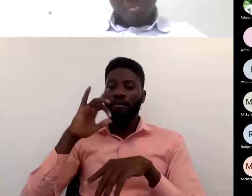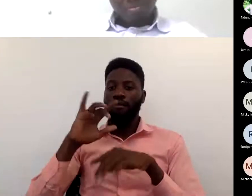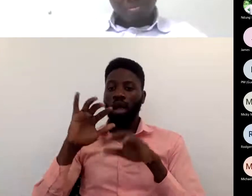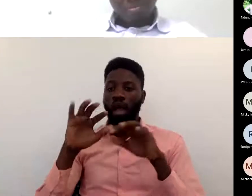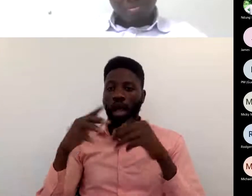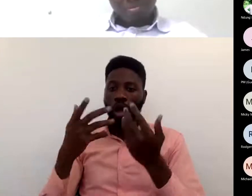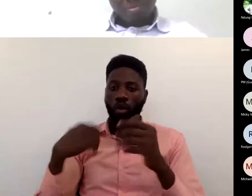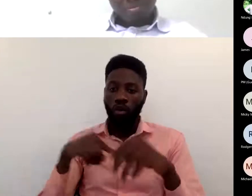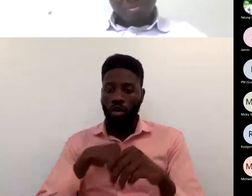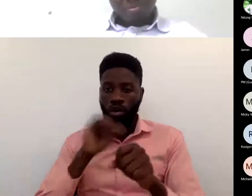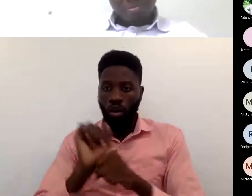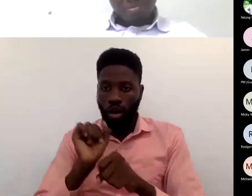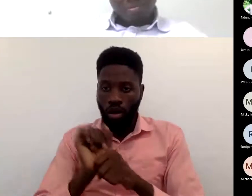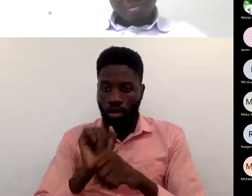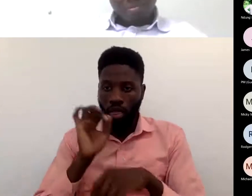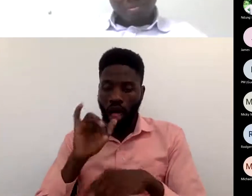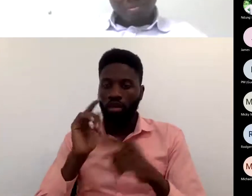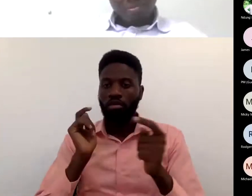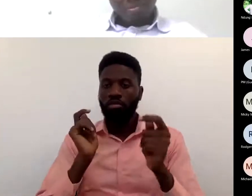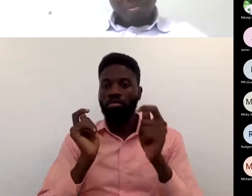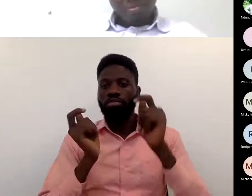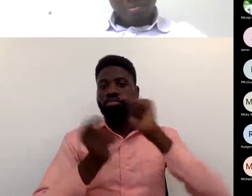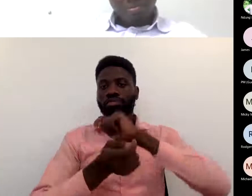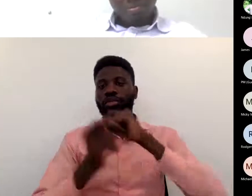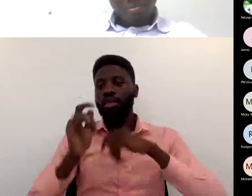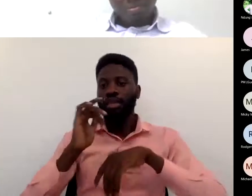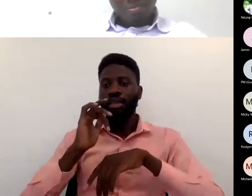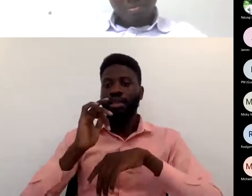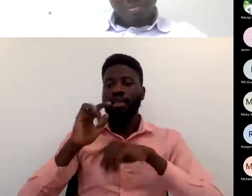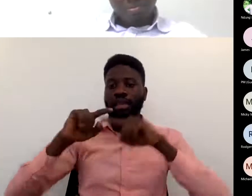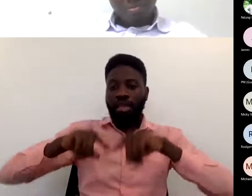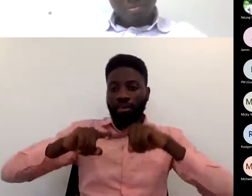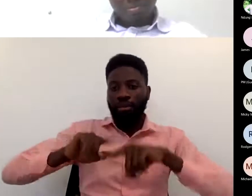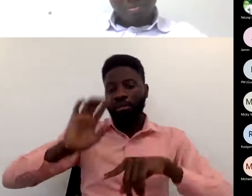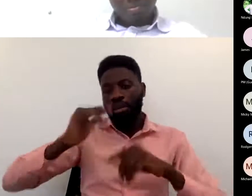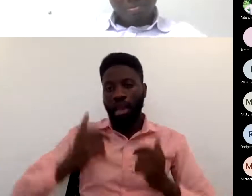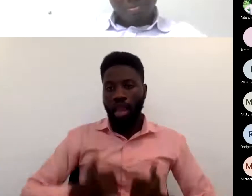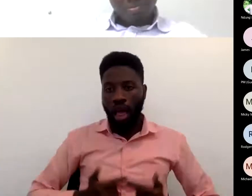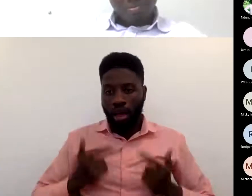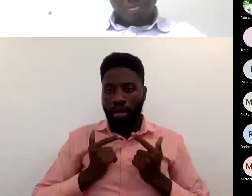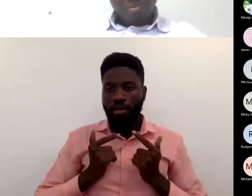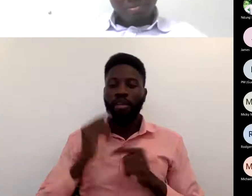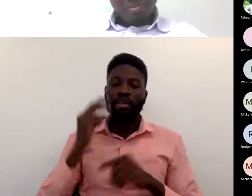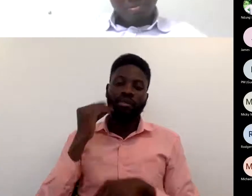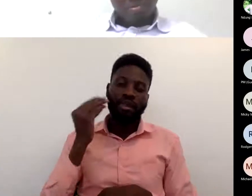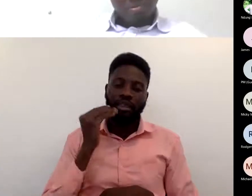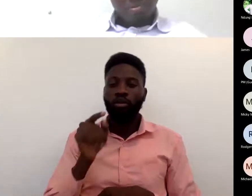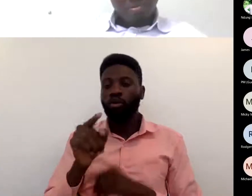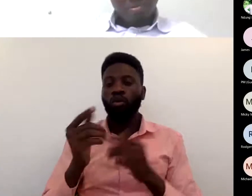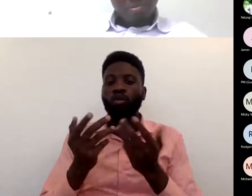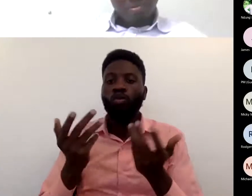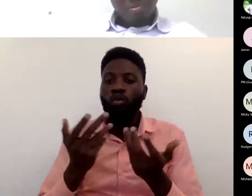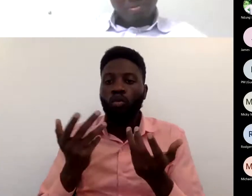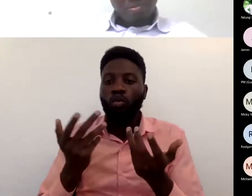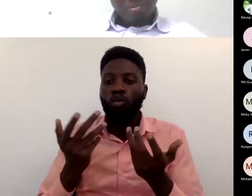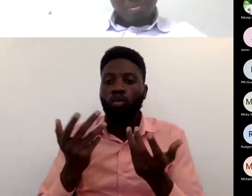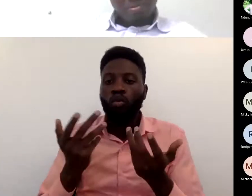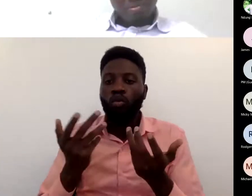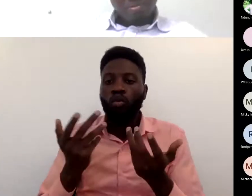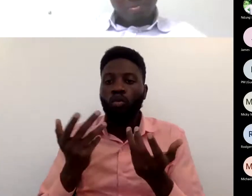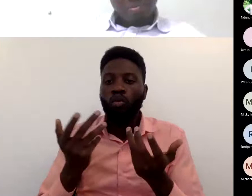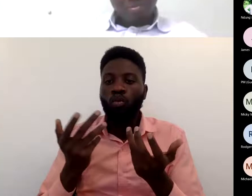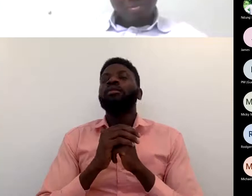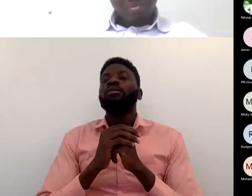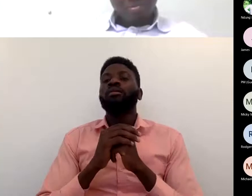that changes depending on your life experiences, where you are. It could be the stage of your life at a particular point in